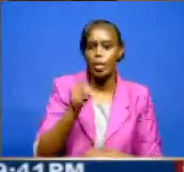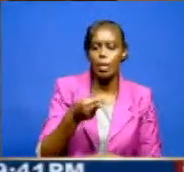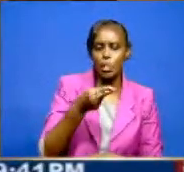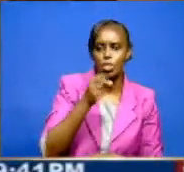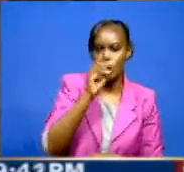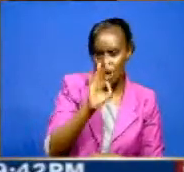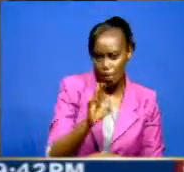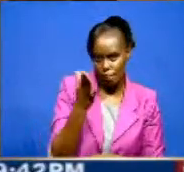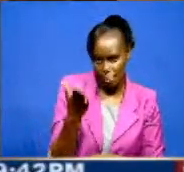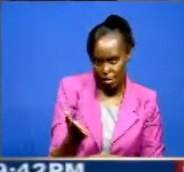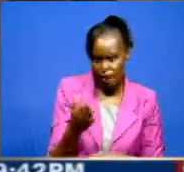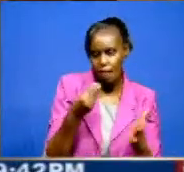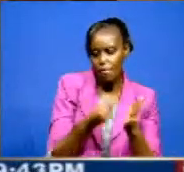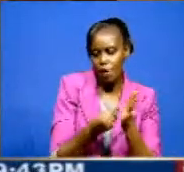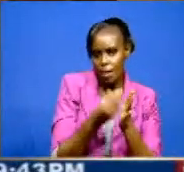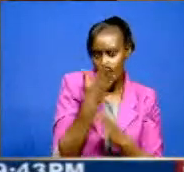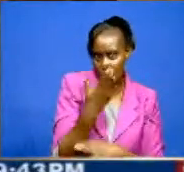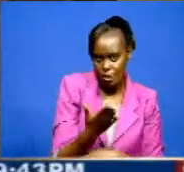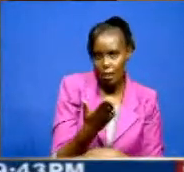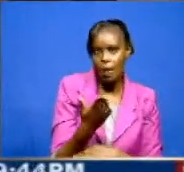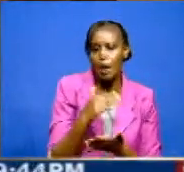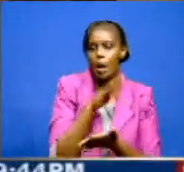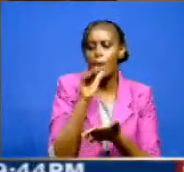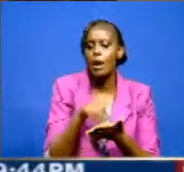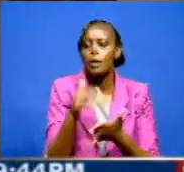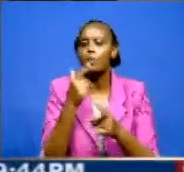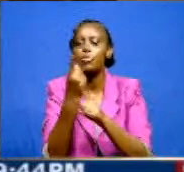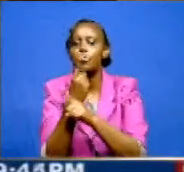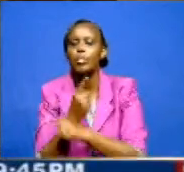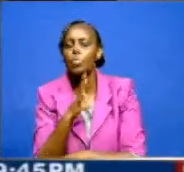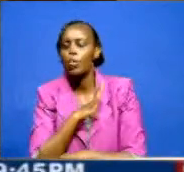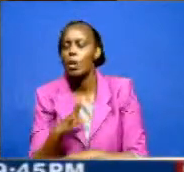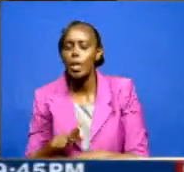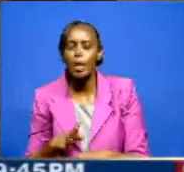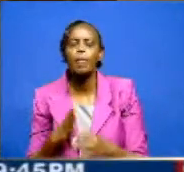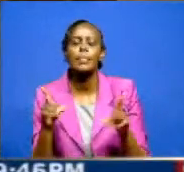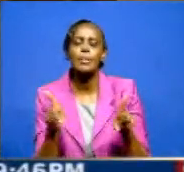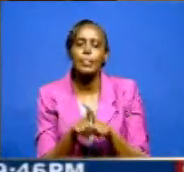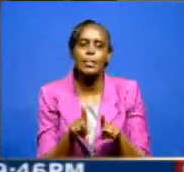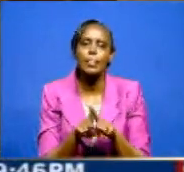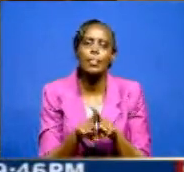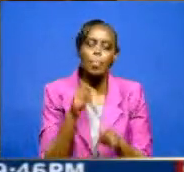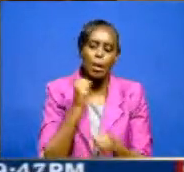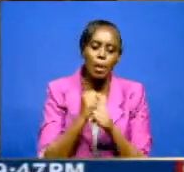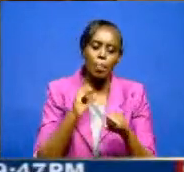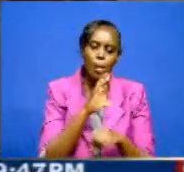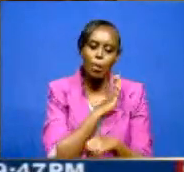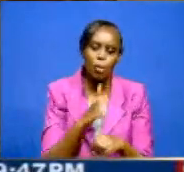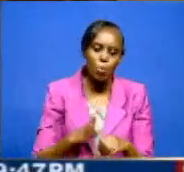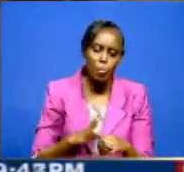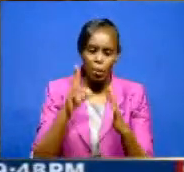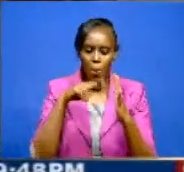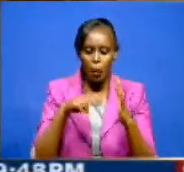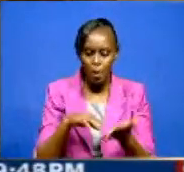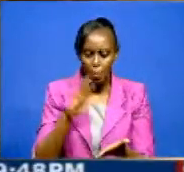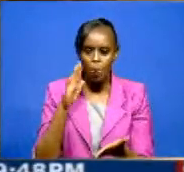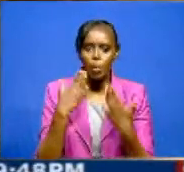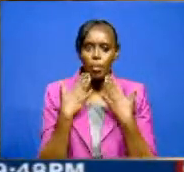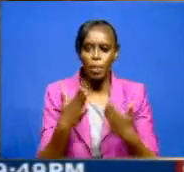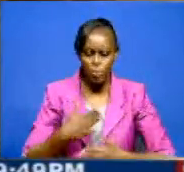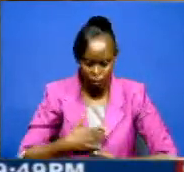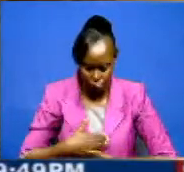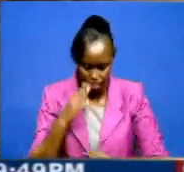or finance is there. Whether they cooperate with other committees, I don't care, but I think the labor committee should look into this issue. Thank you, Mr.